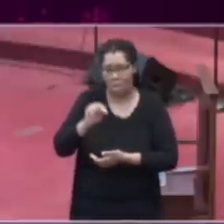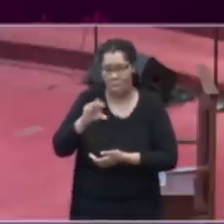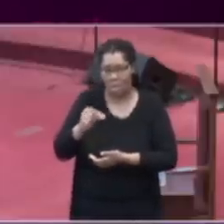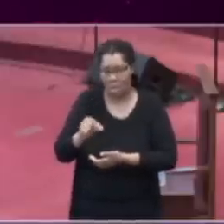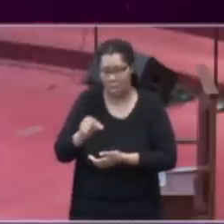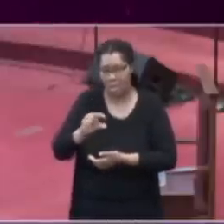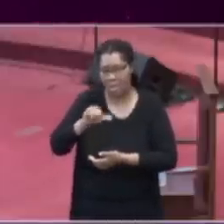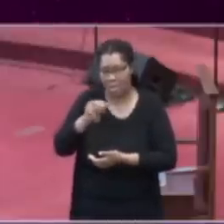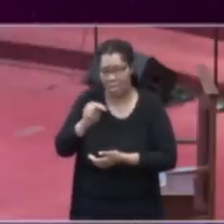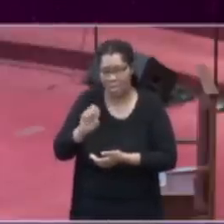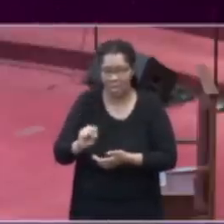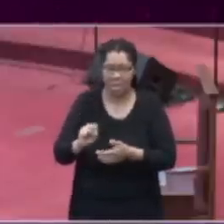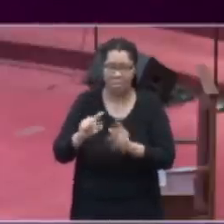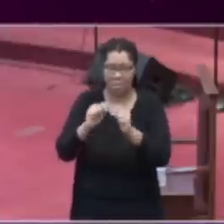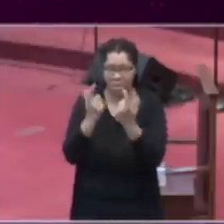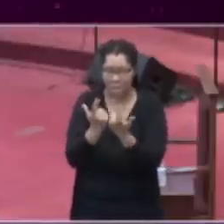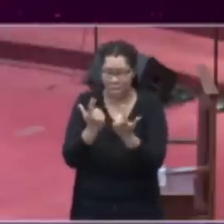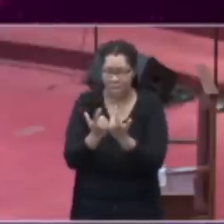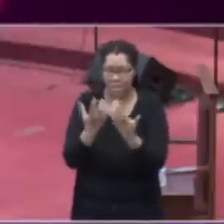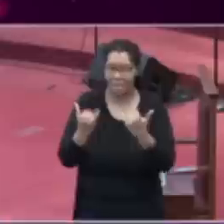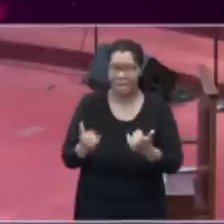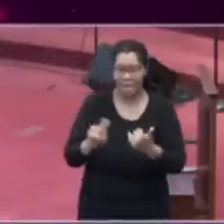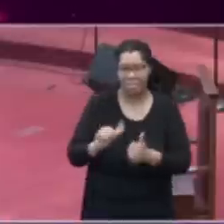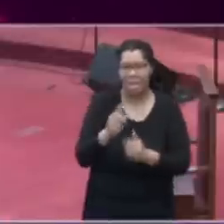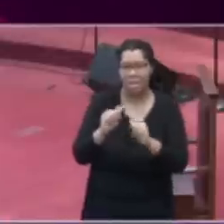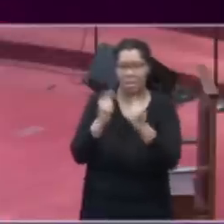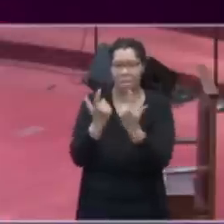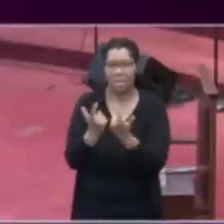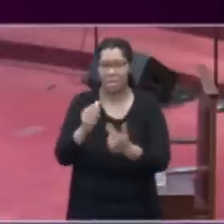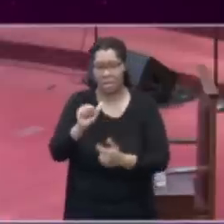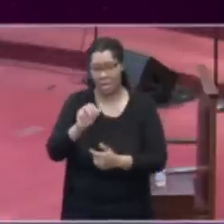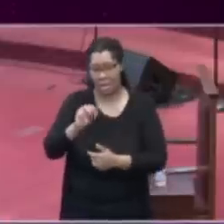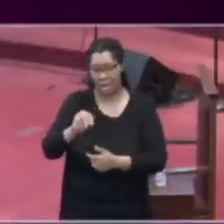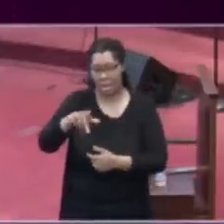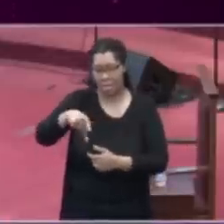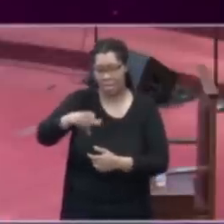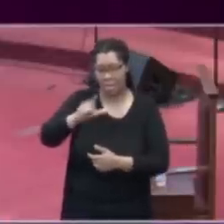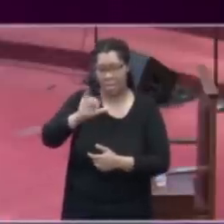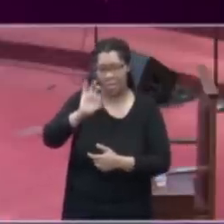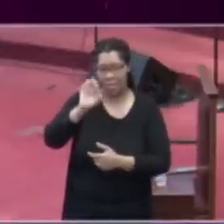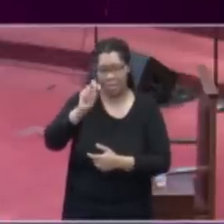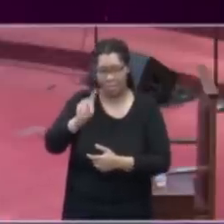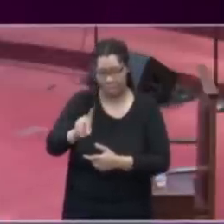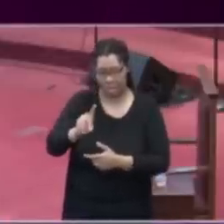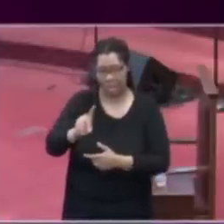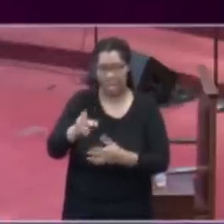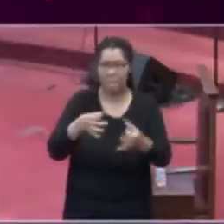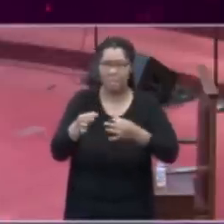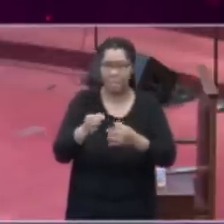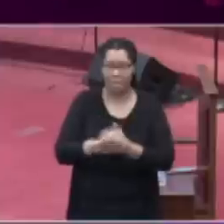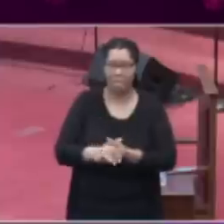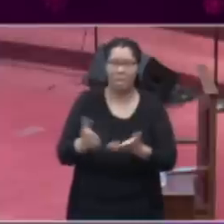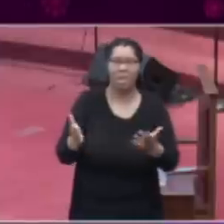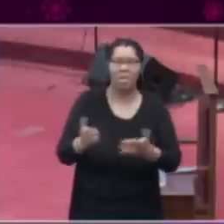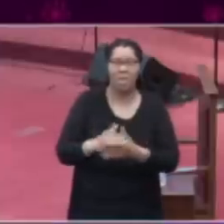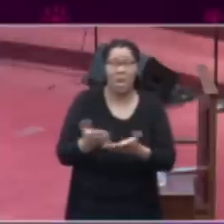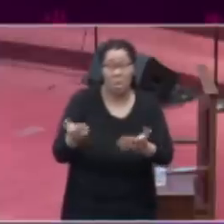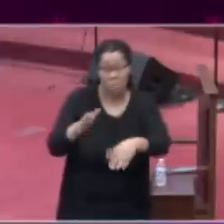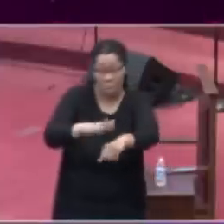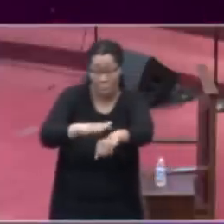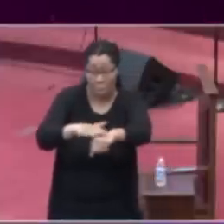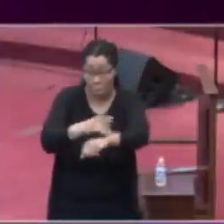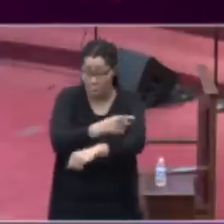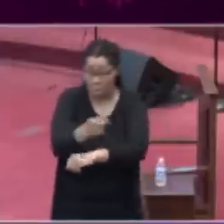little more in the Amplified Version because I think it illuminates it a little better. He says, therefore, let me warn